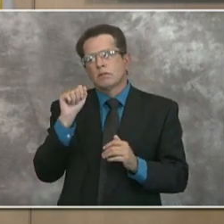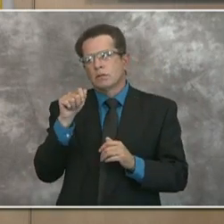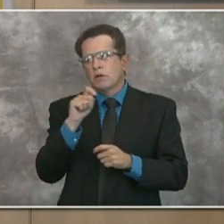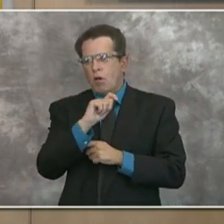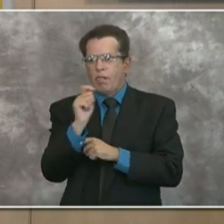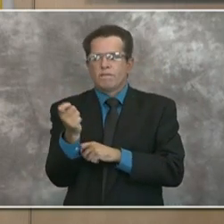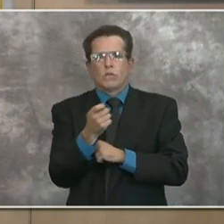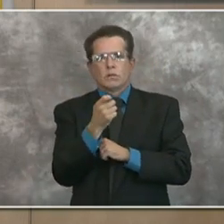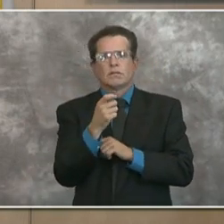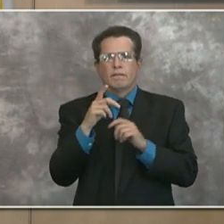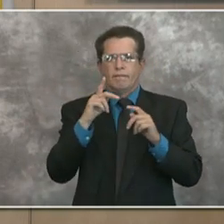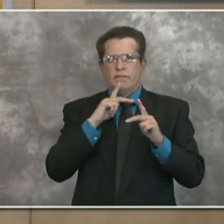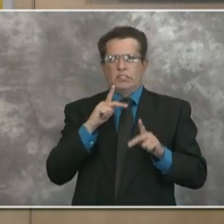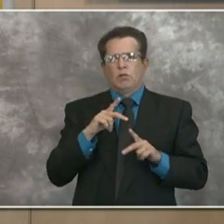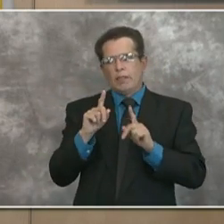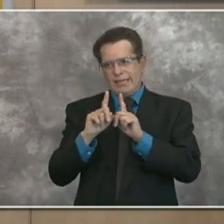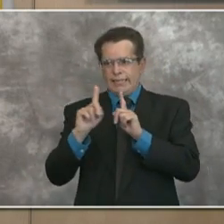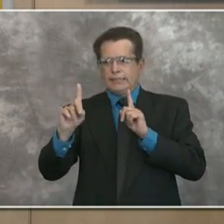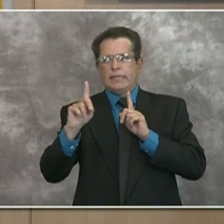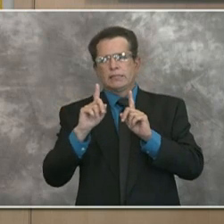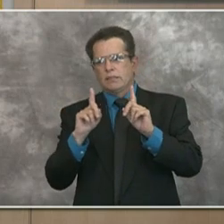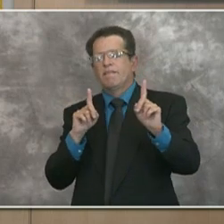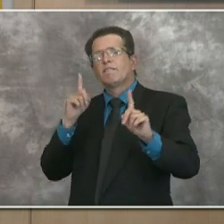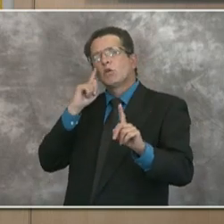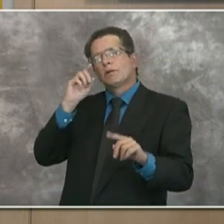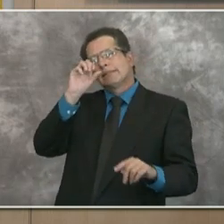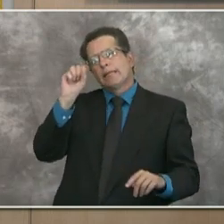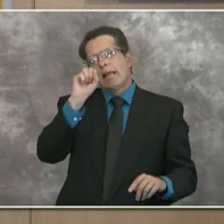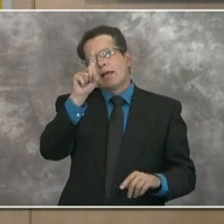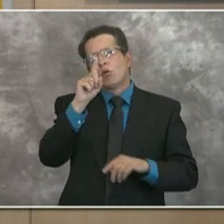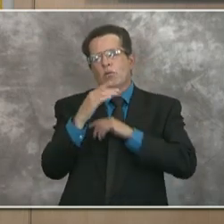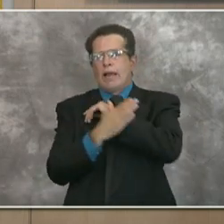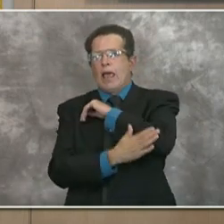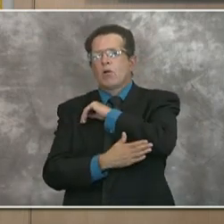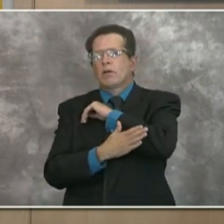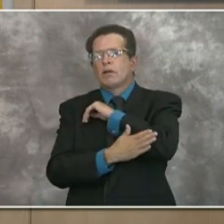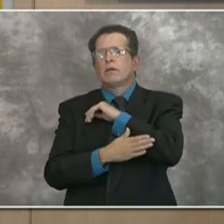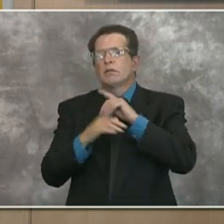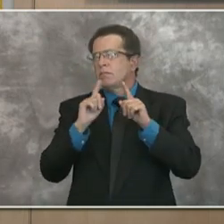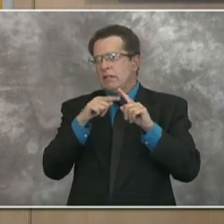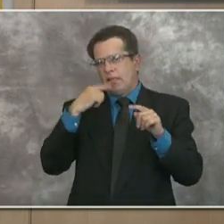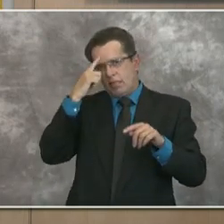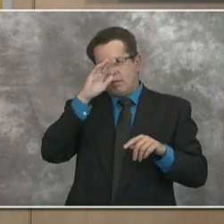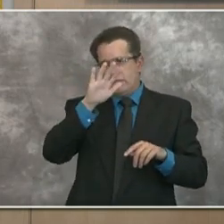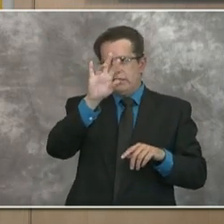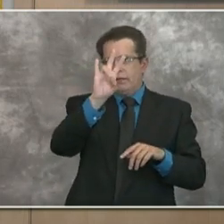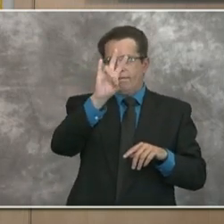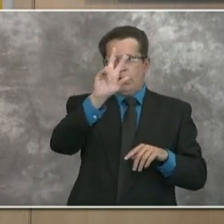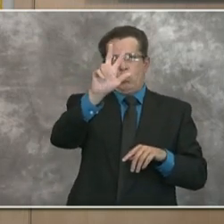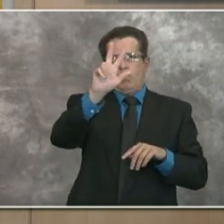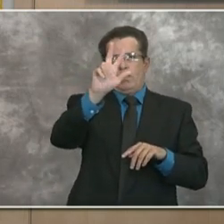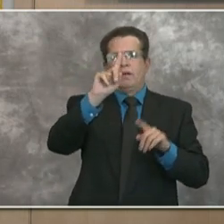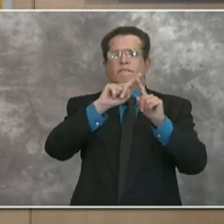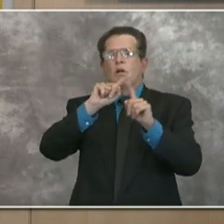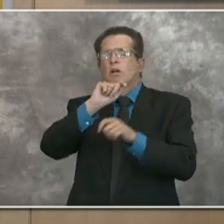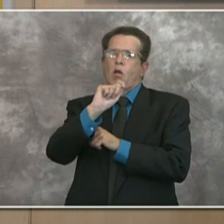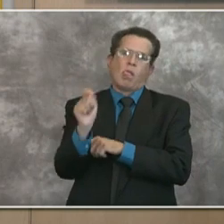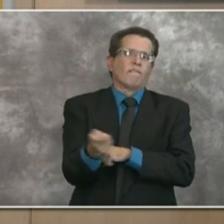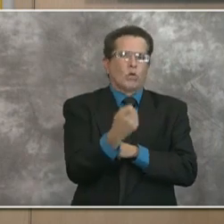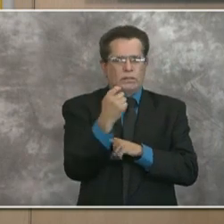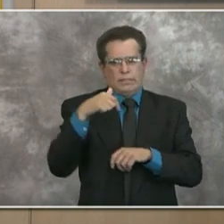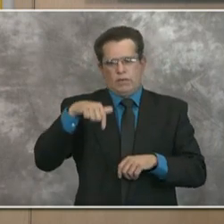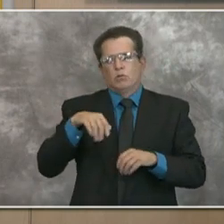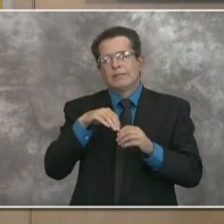Course Physical Distancing and Safety Plan for San Diego County. As I recall, I think there's about 73 different golf courses in San Diego